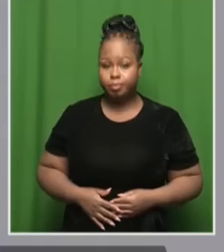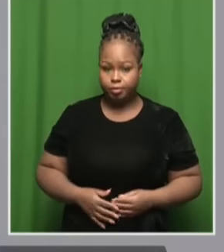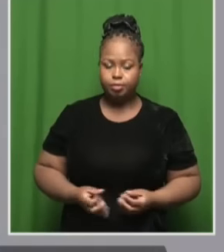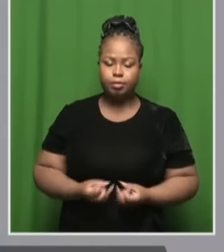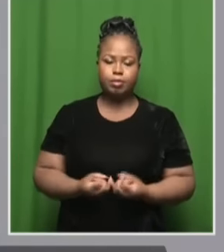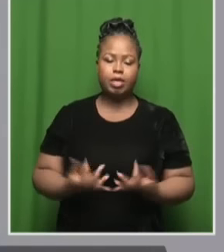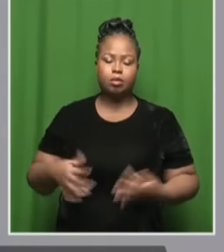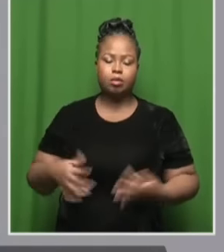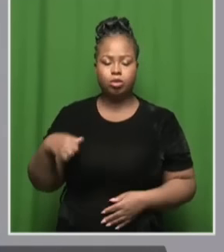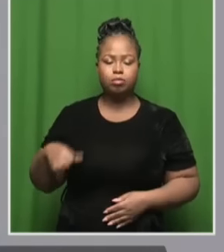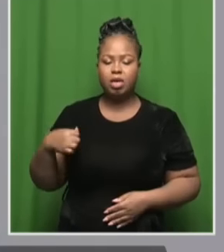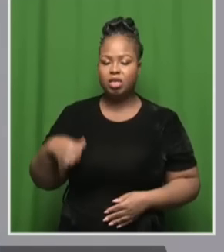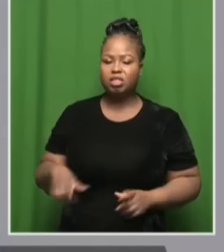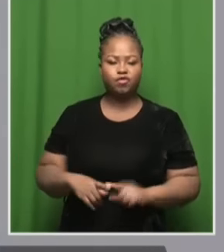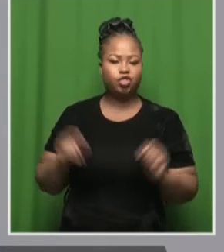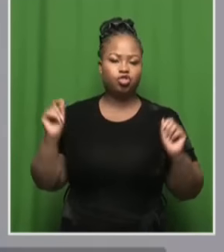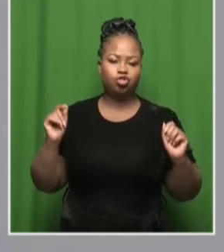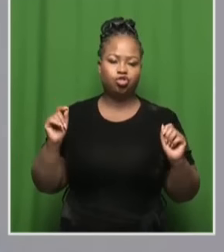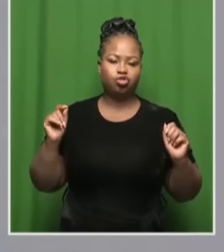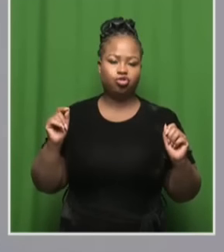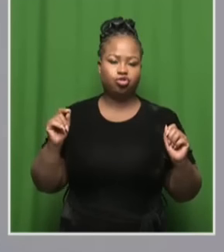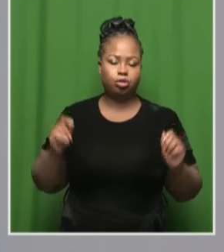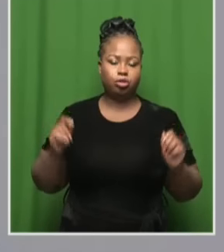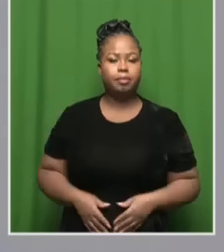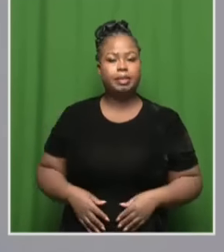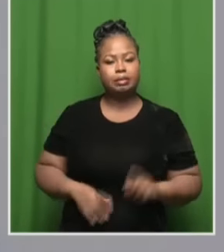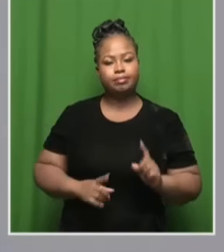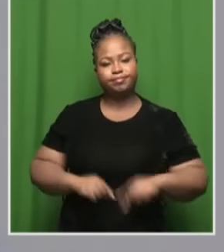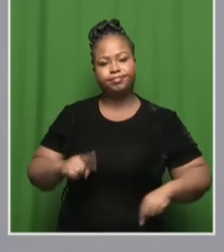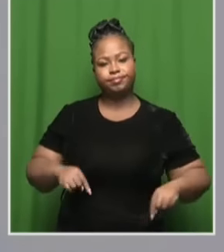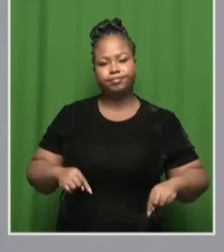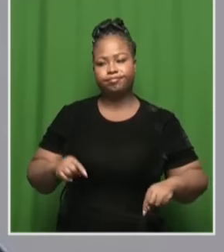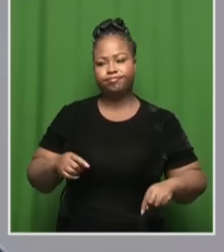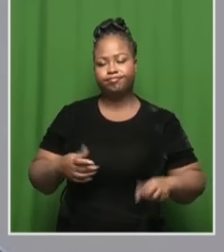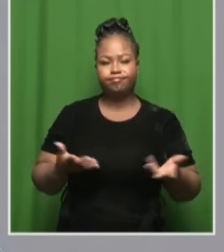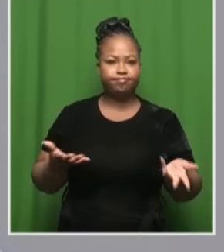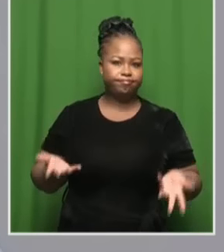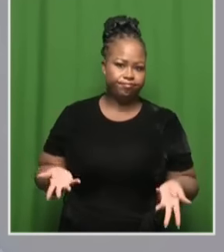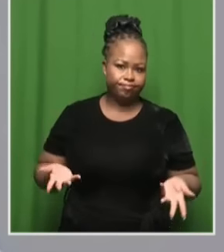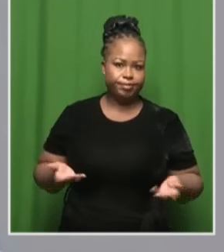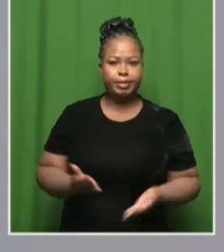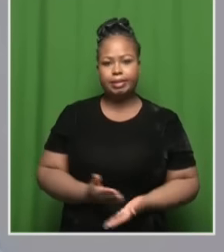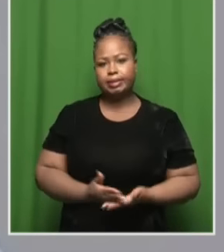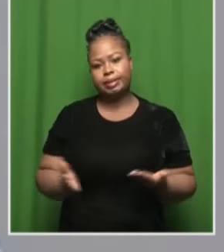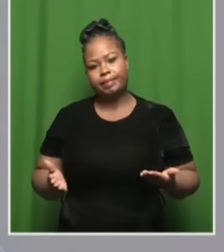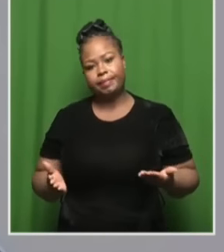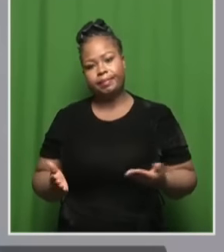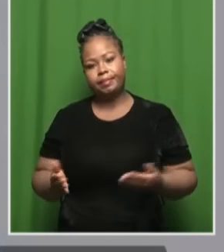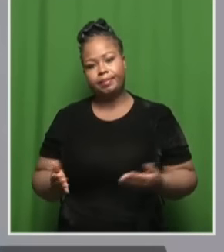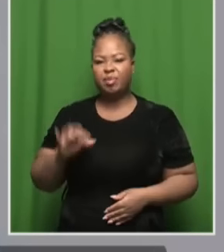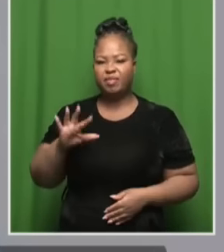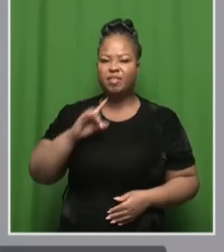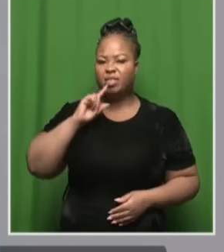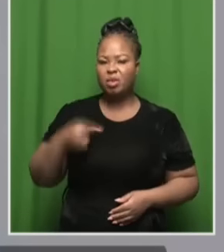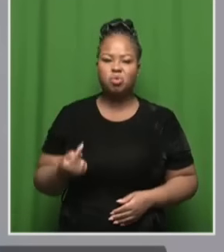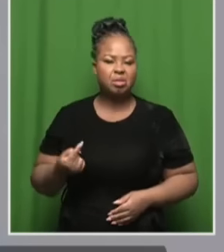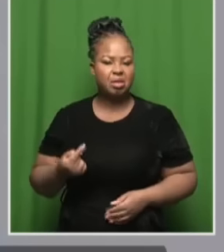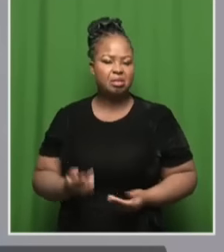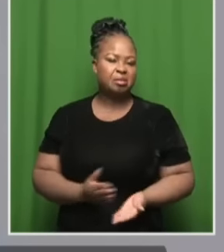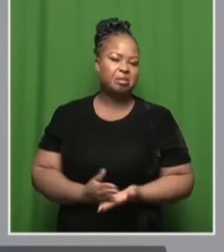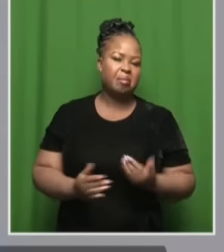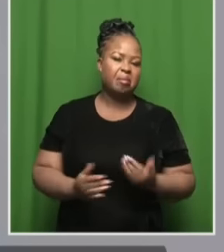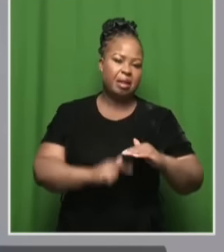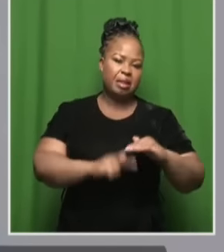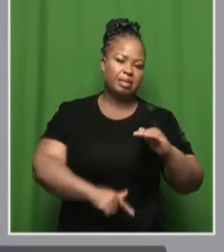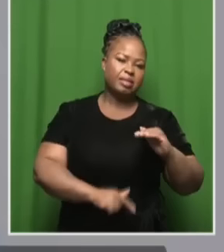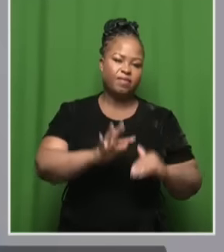of municipalities have completed, but it varies from one municipality to another. Some are left with 5,000, less than 5,000,